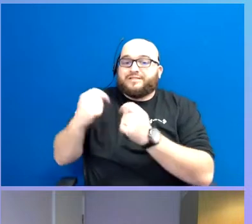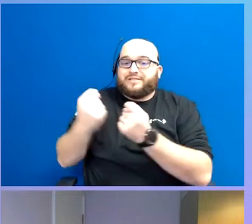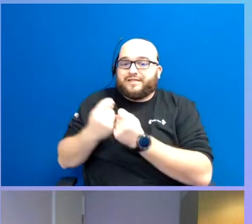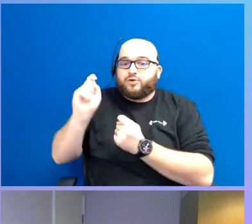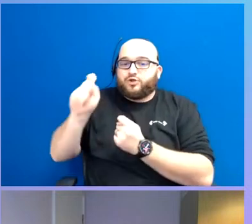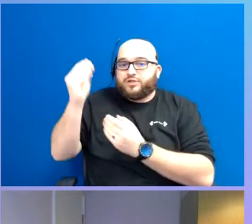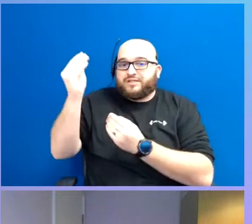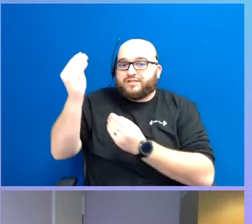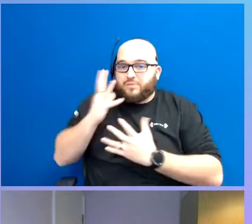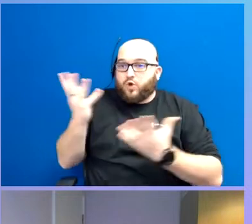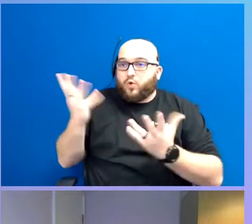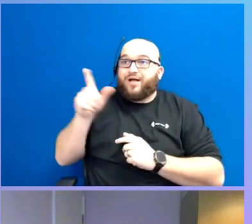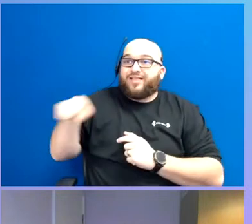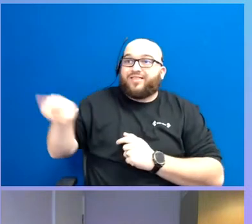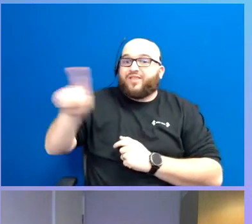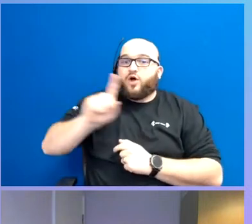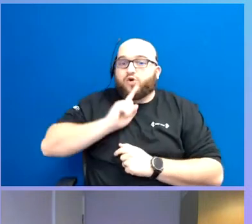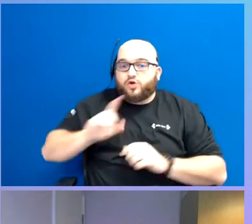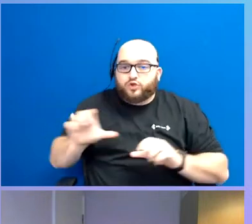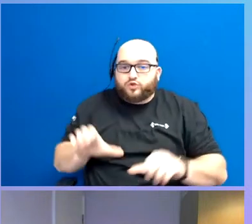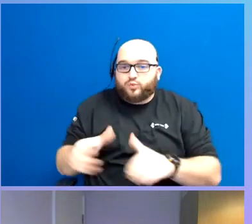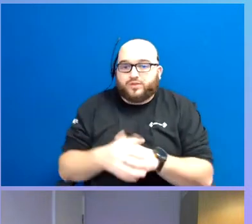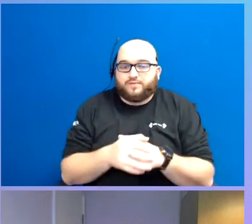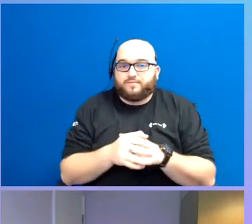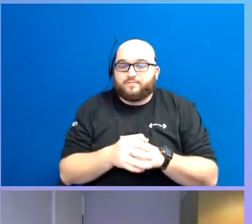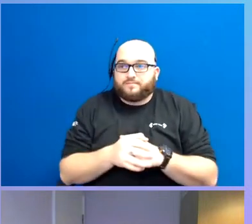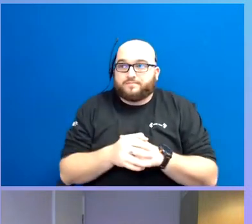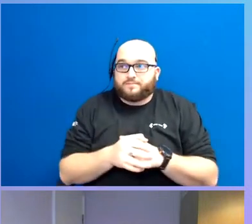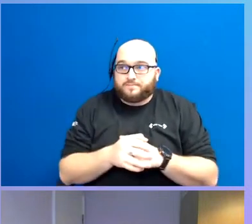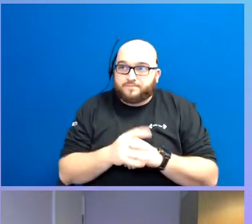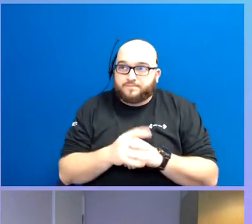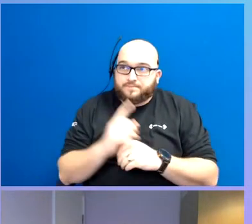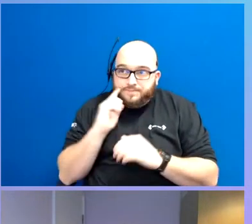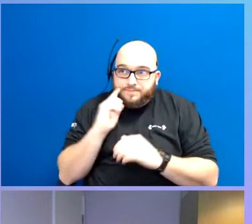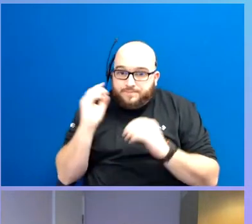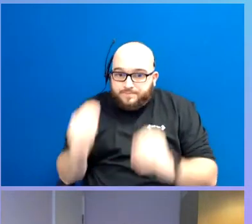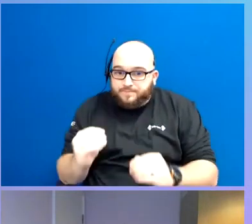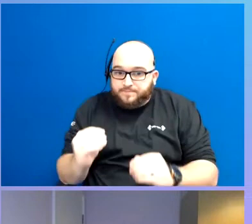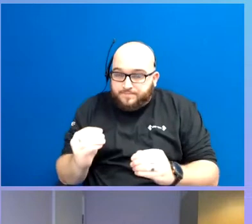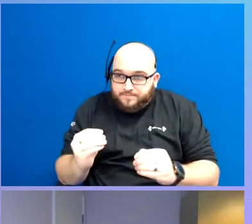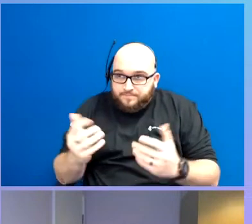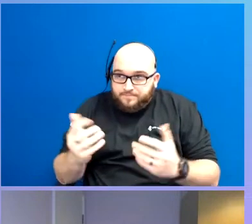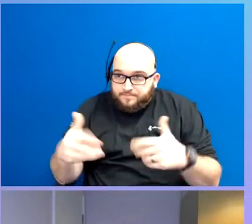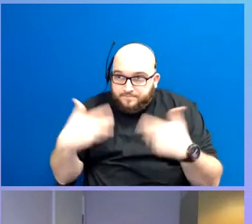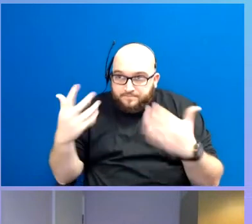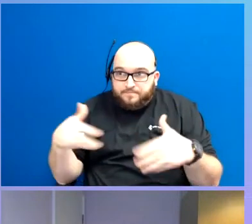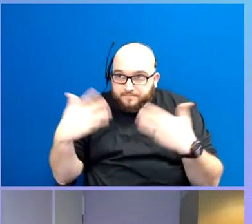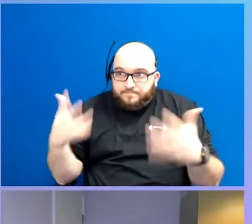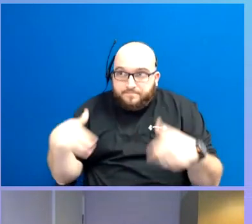me what's being done. And I got no response or next to no response.